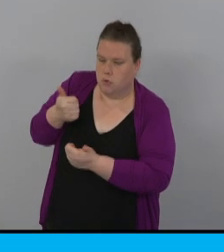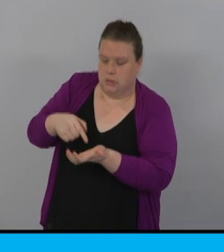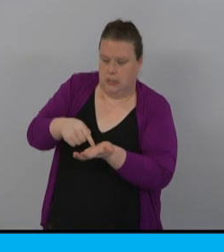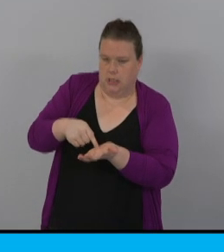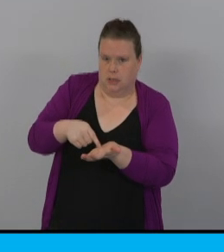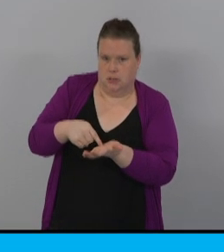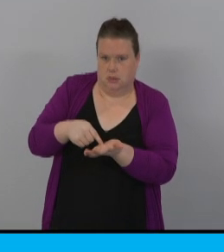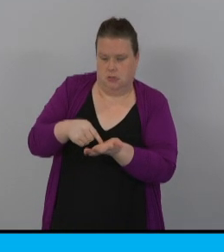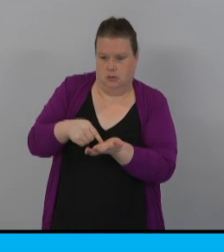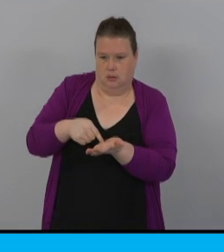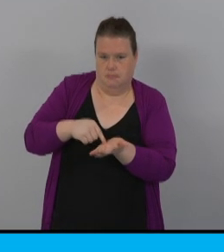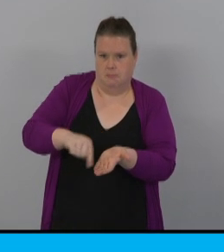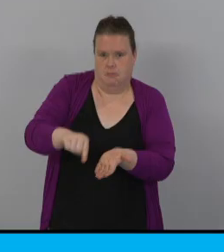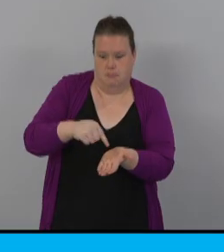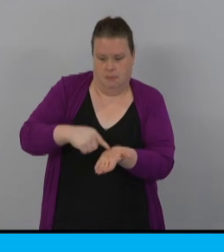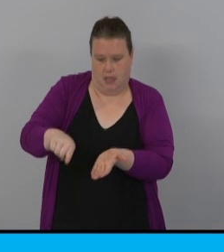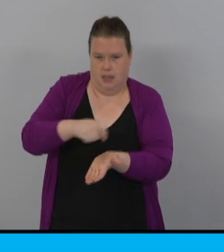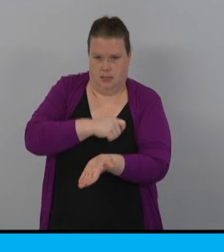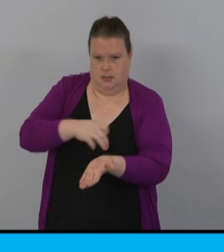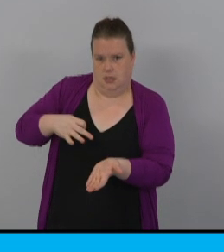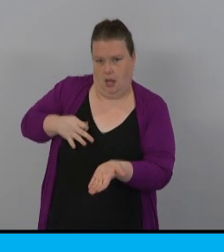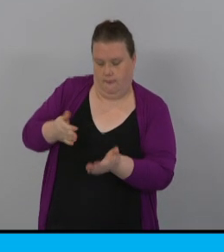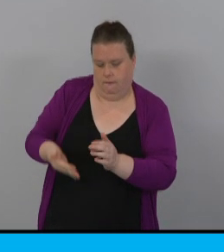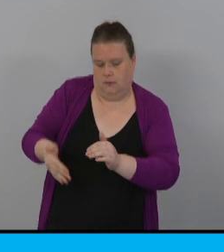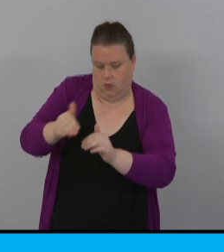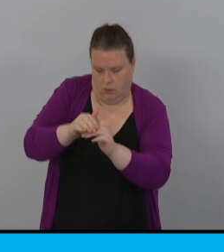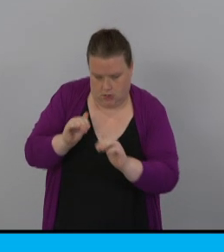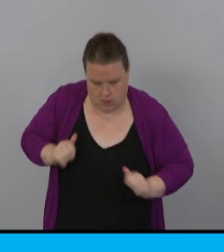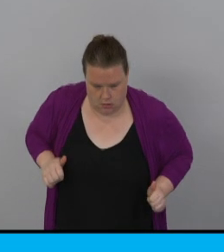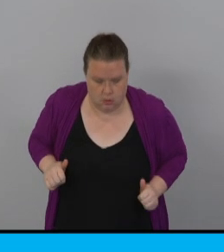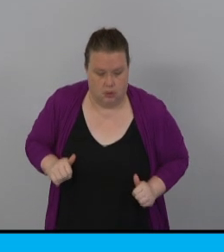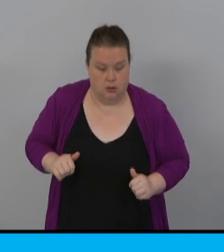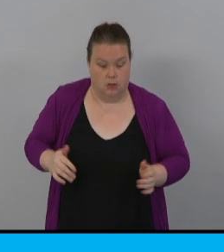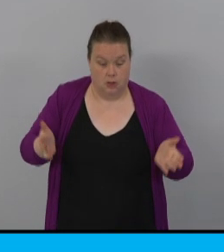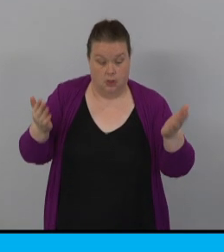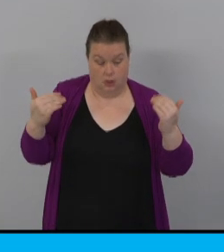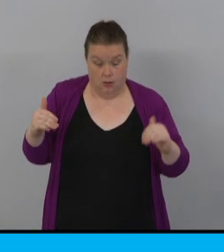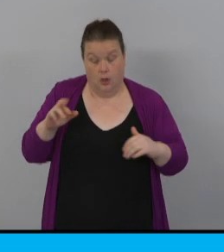we had unavoidable rate increases that we've talked about,